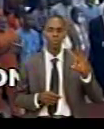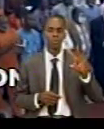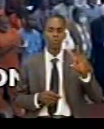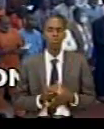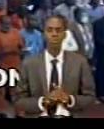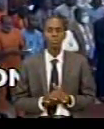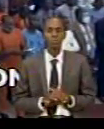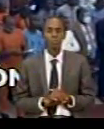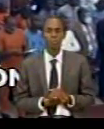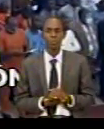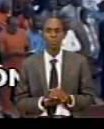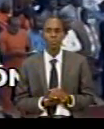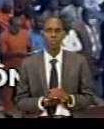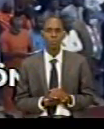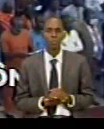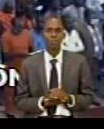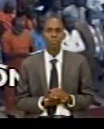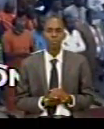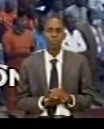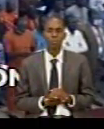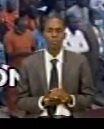172. Gospel hymns and songs,